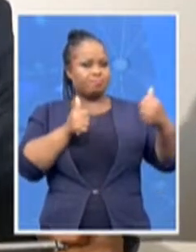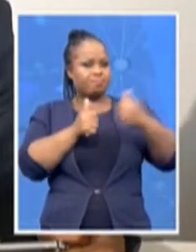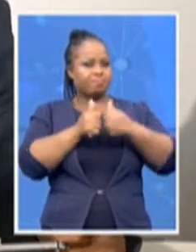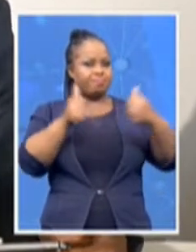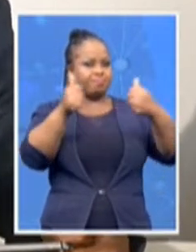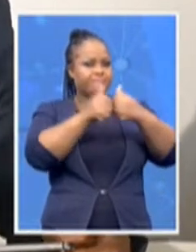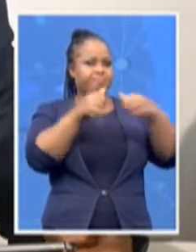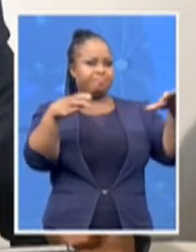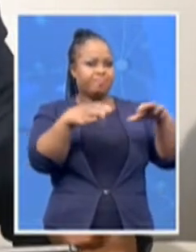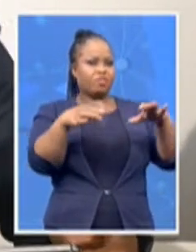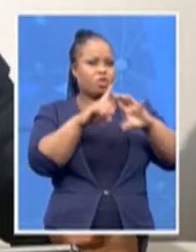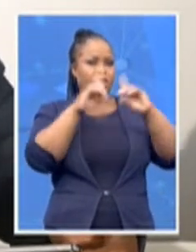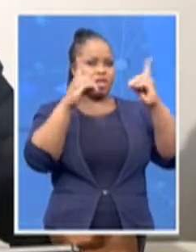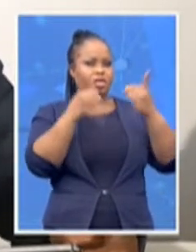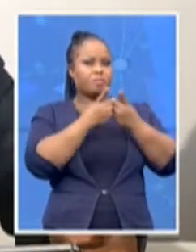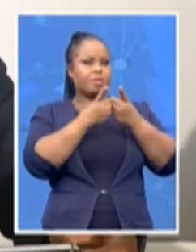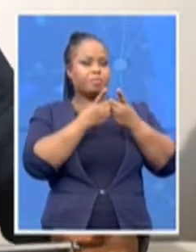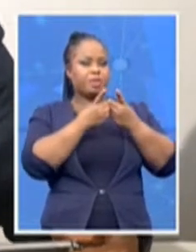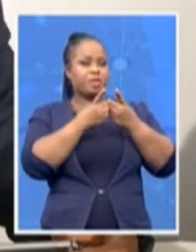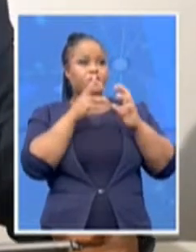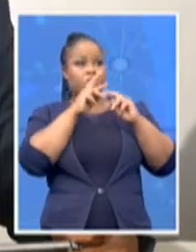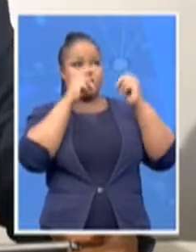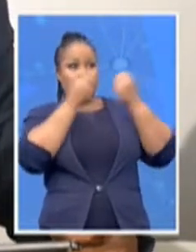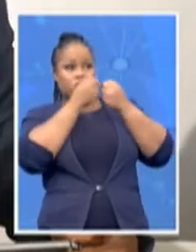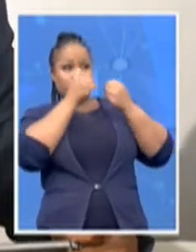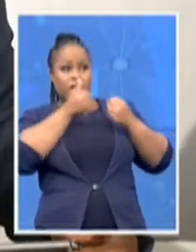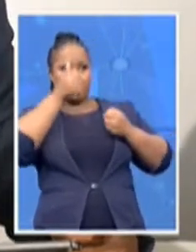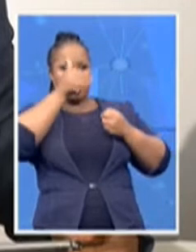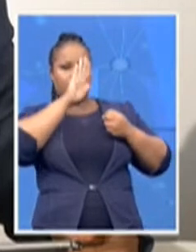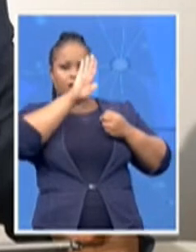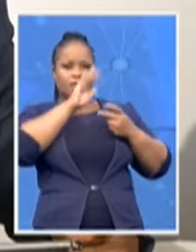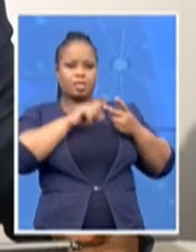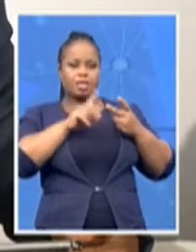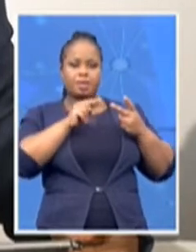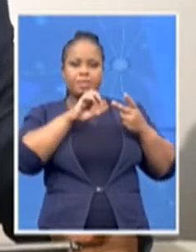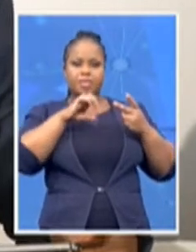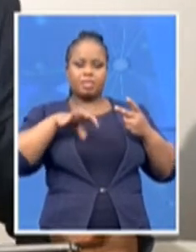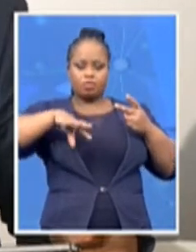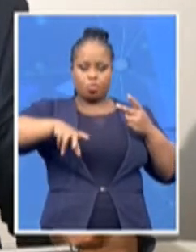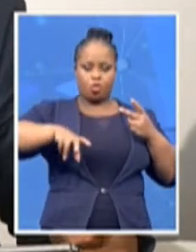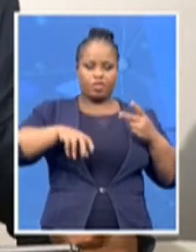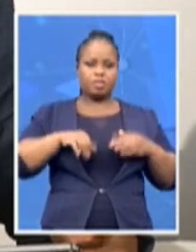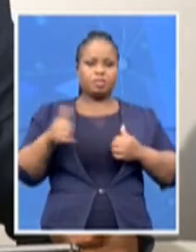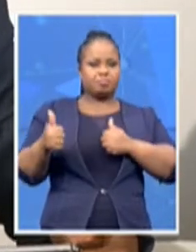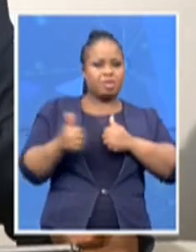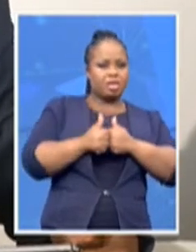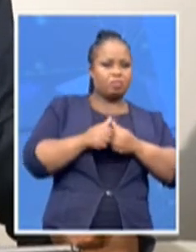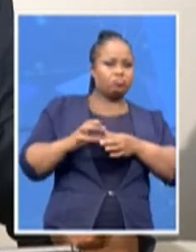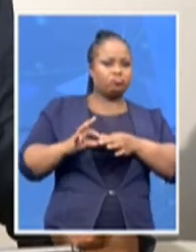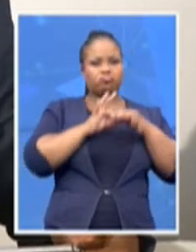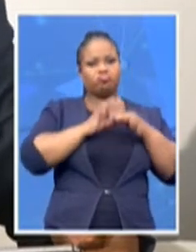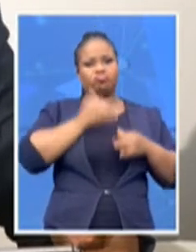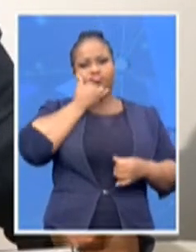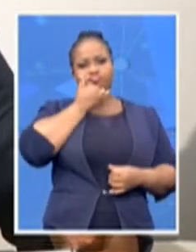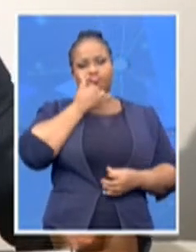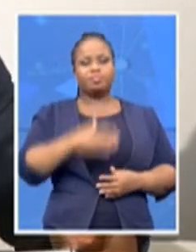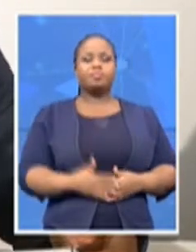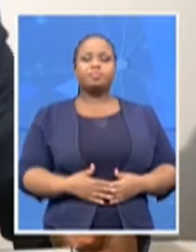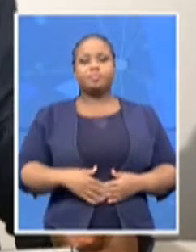MEC and the officials from your province. Good morning, ladies and gentlemen of the media as